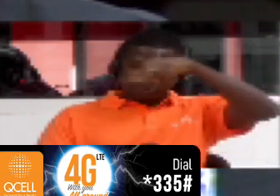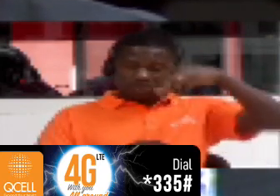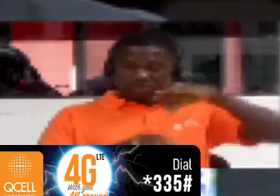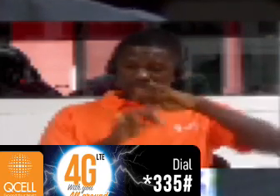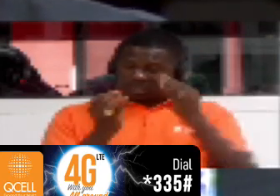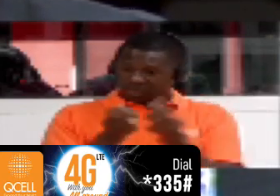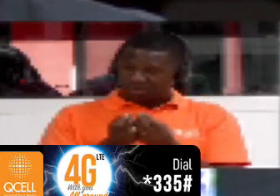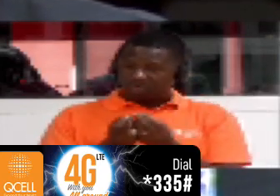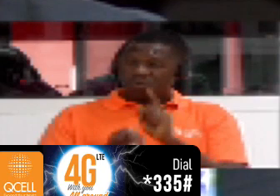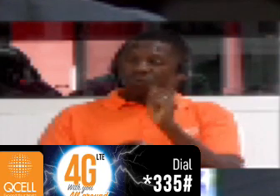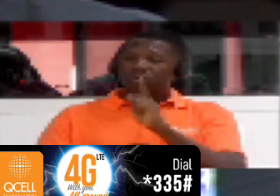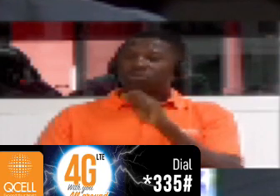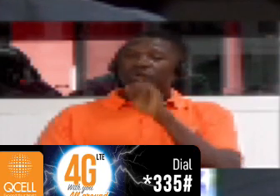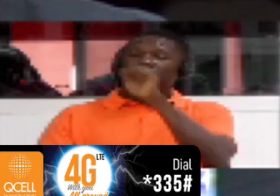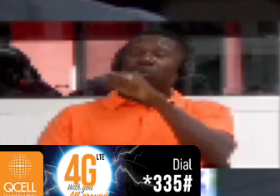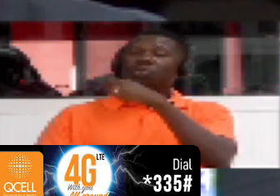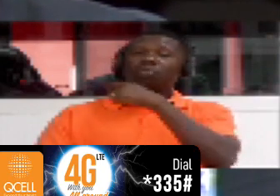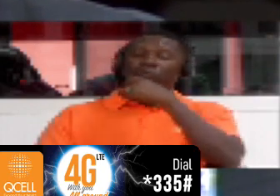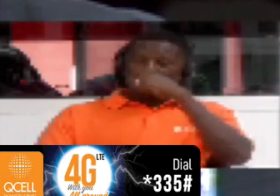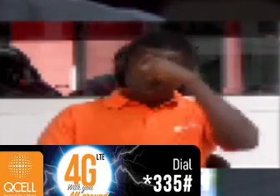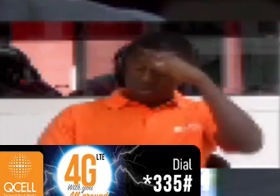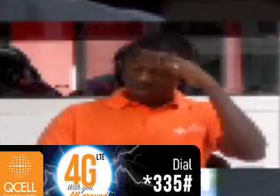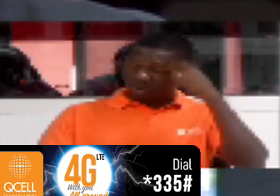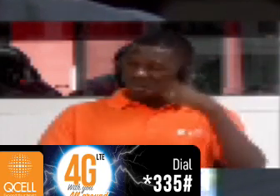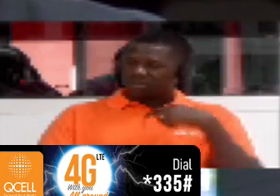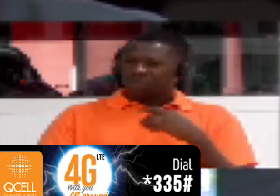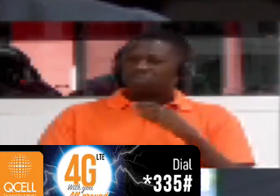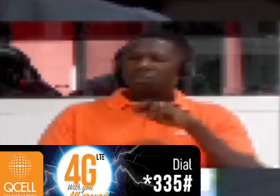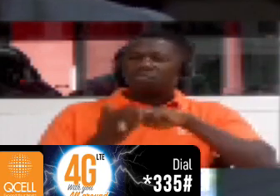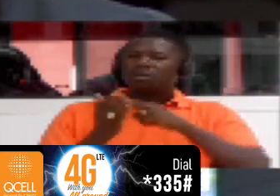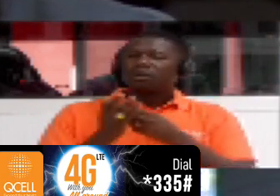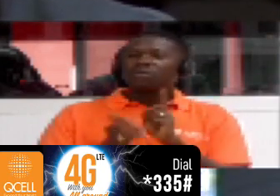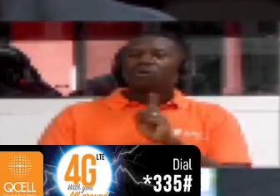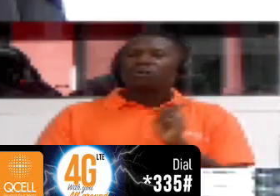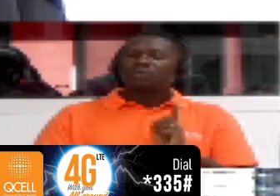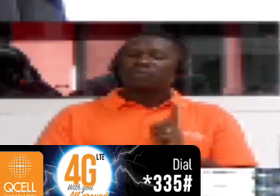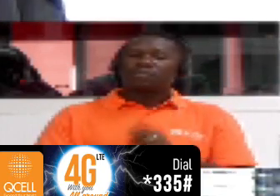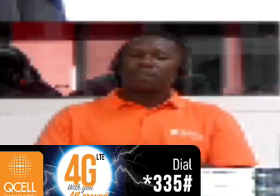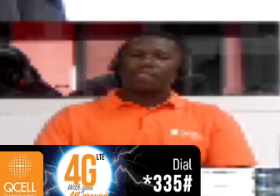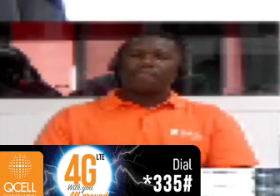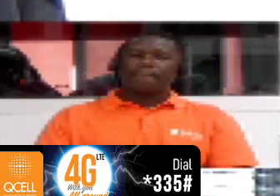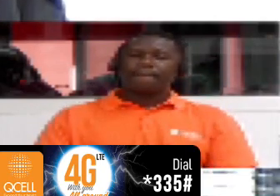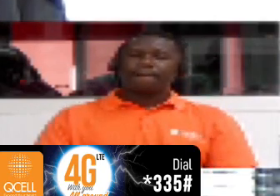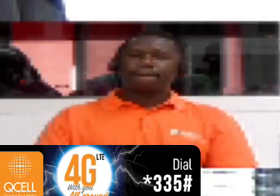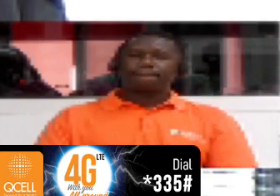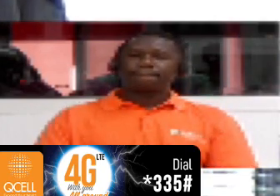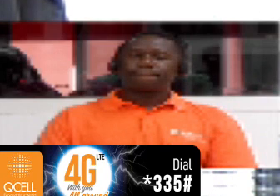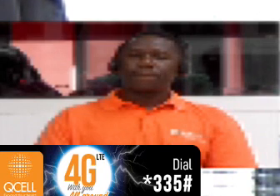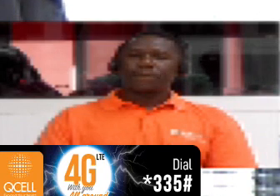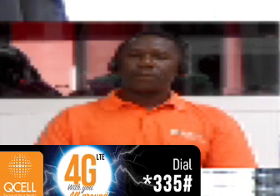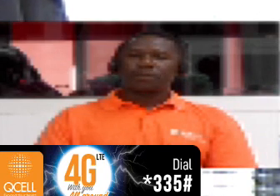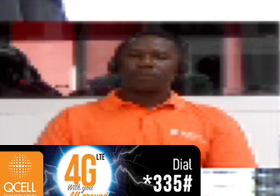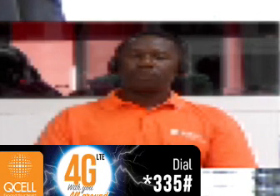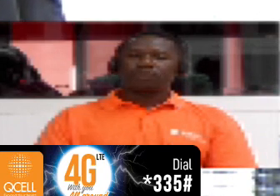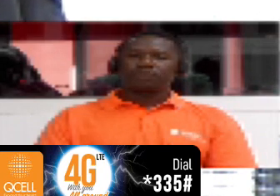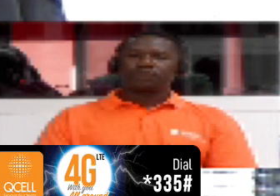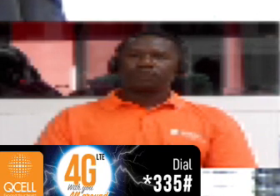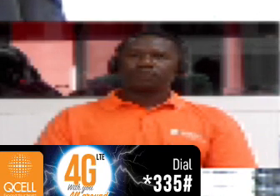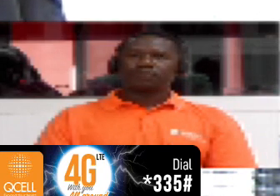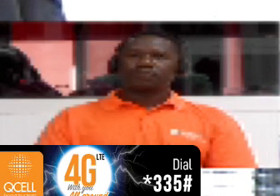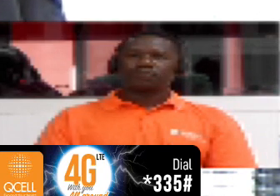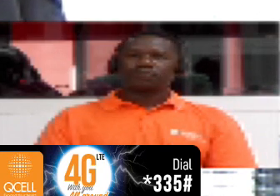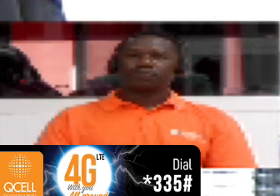What was your work essentially with the patrol team? Ako brinata iko yelundi patrol team okono akalafta